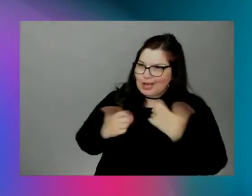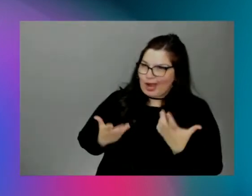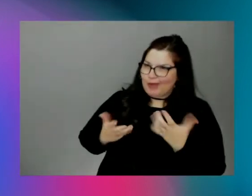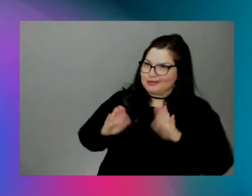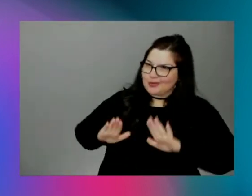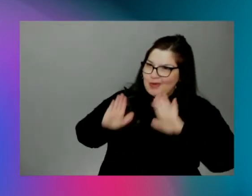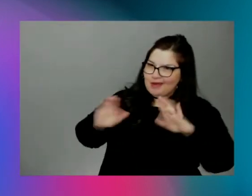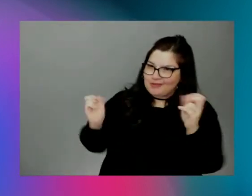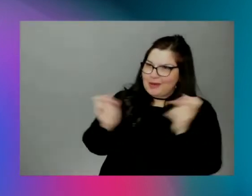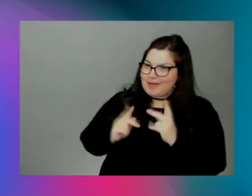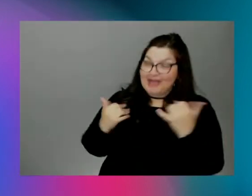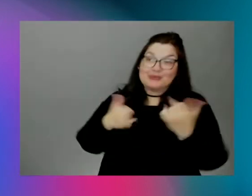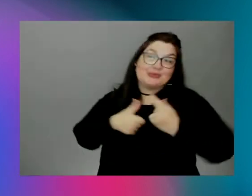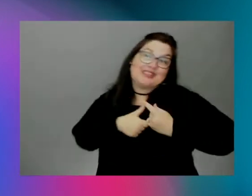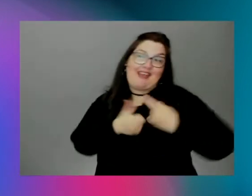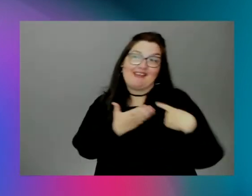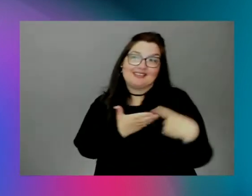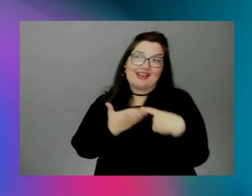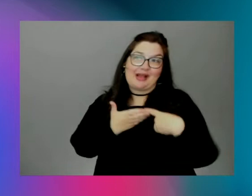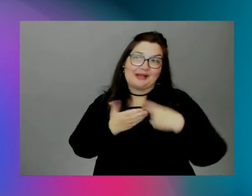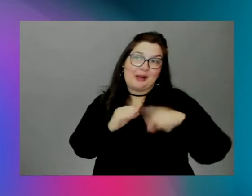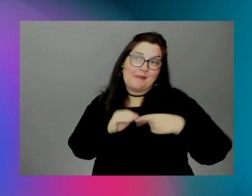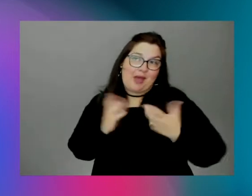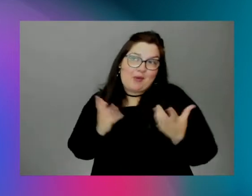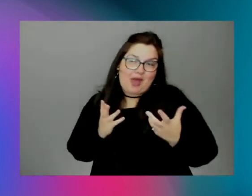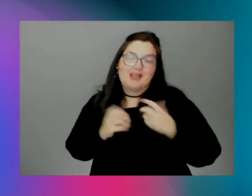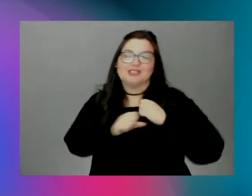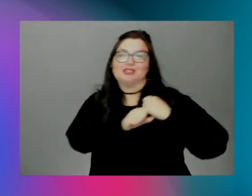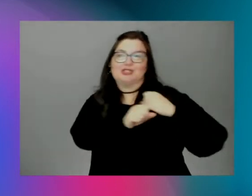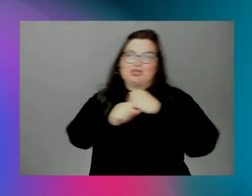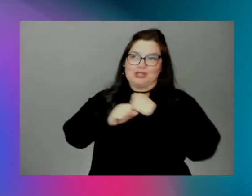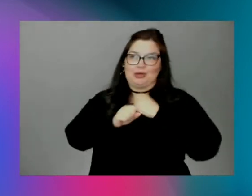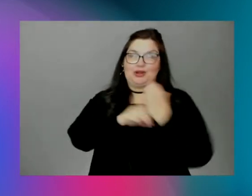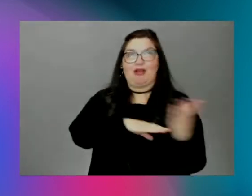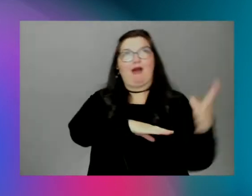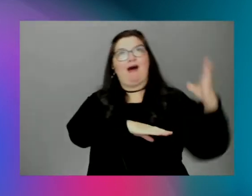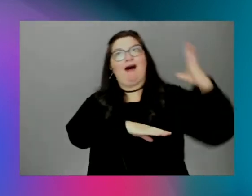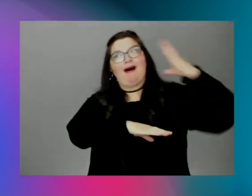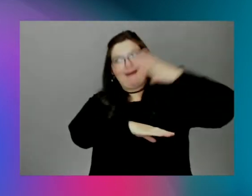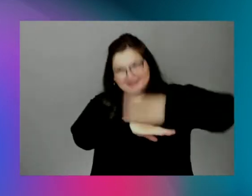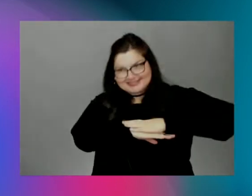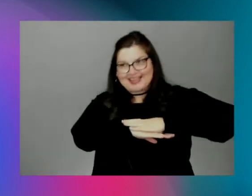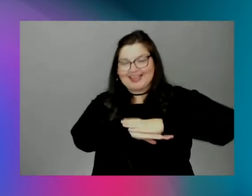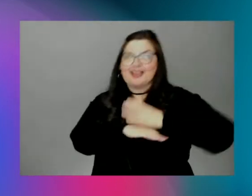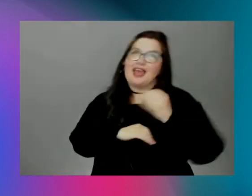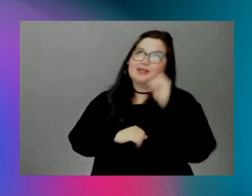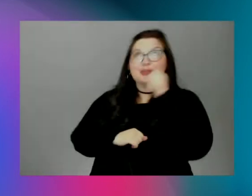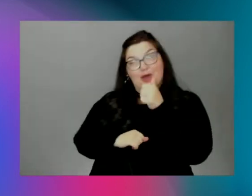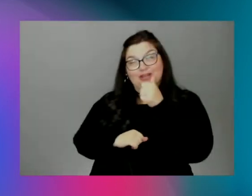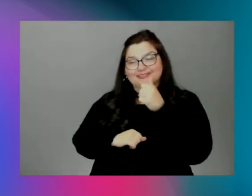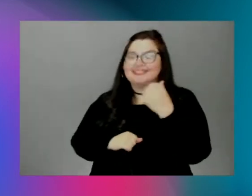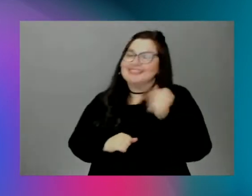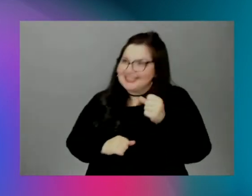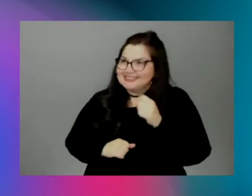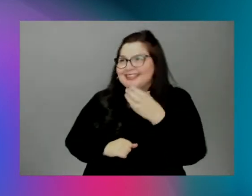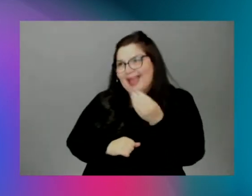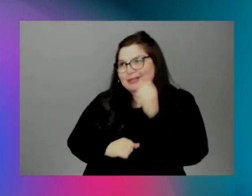today we're going to be talking about security all day, basically. All day, but tomorrow. Yeah, tomorrow,